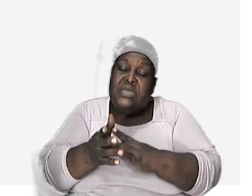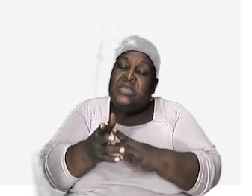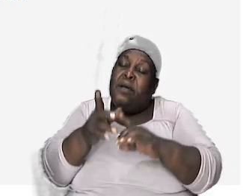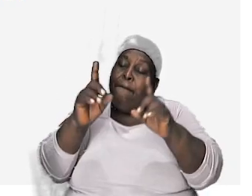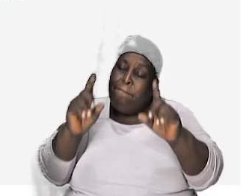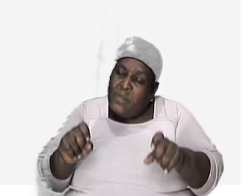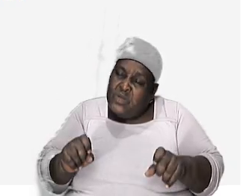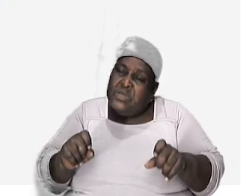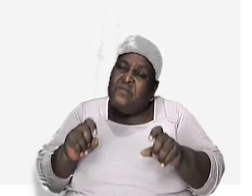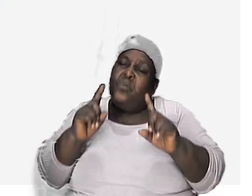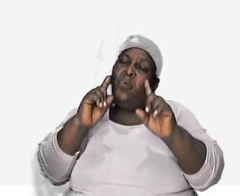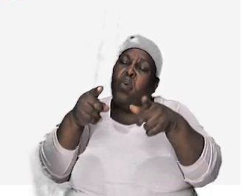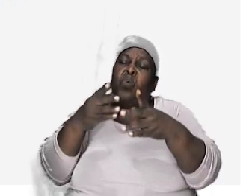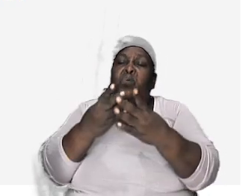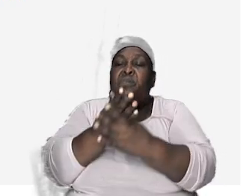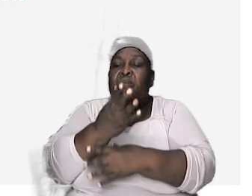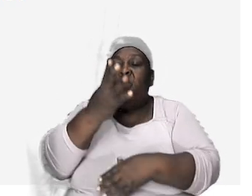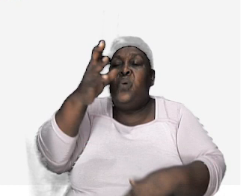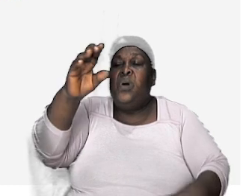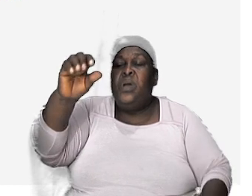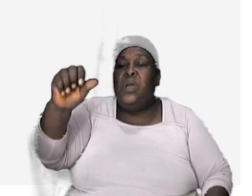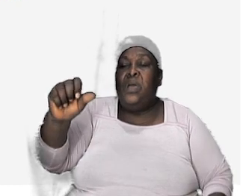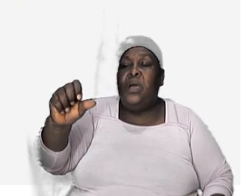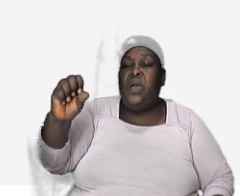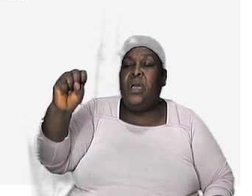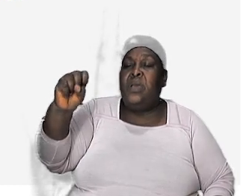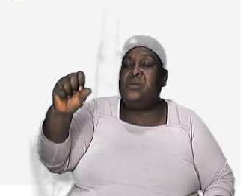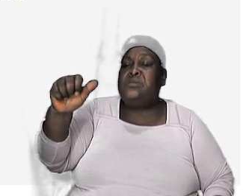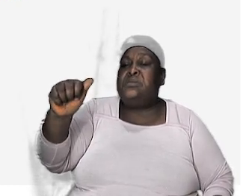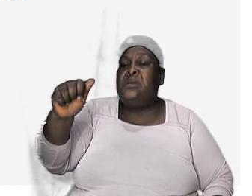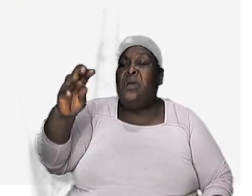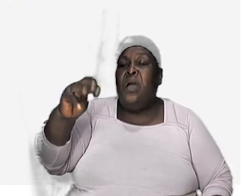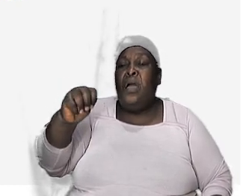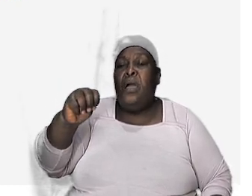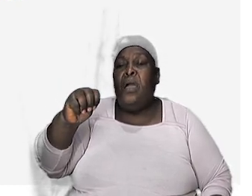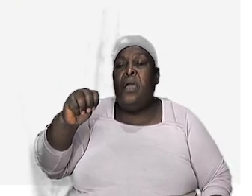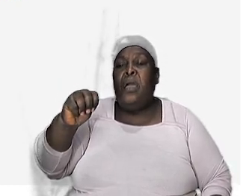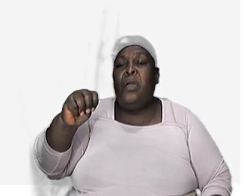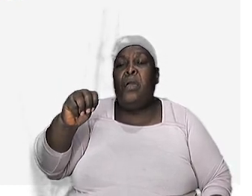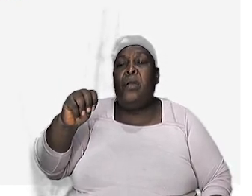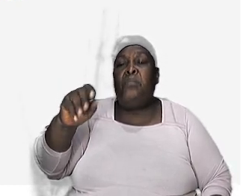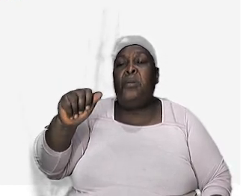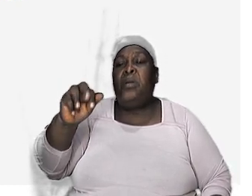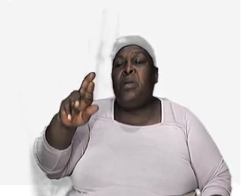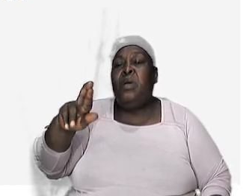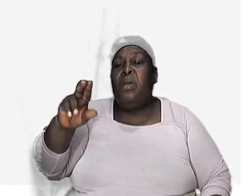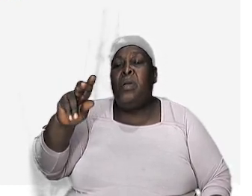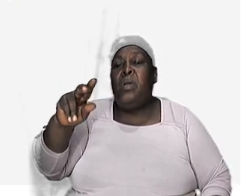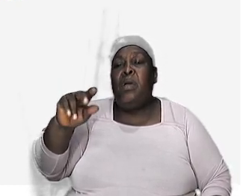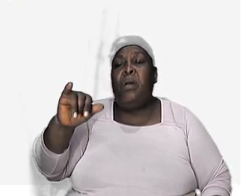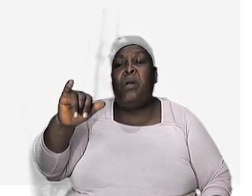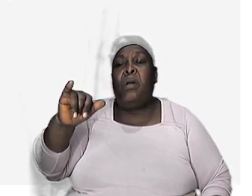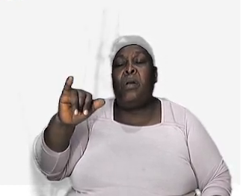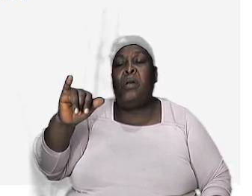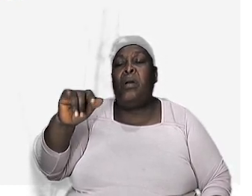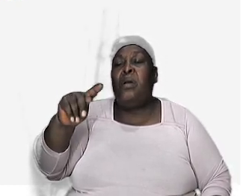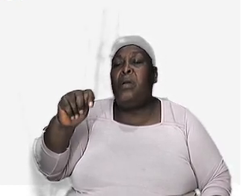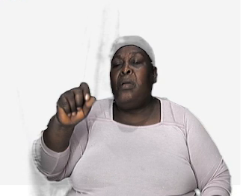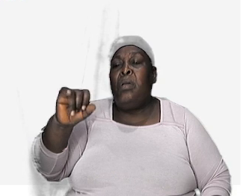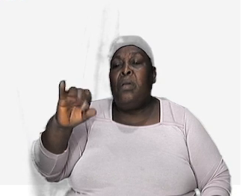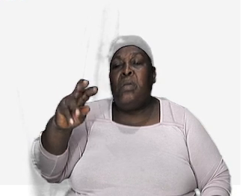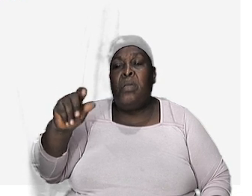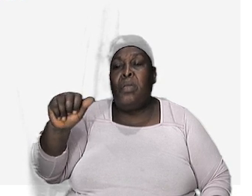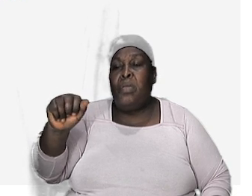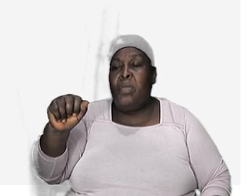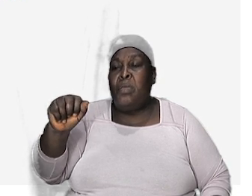to Samaria. I'm here to tell somebody firstly that, you know, God is always trying to pass your way. It doesn't matter